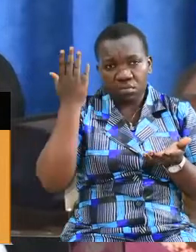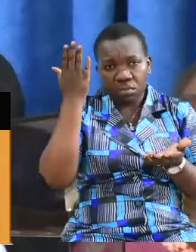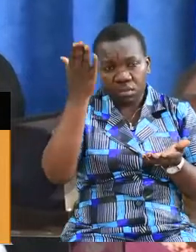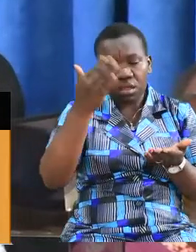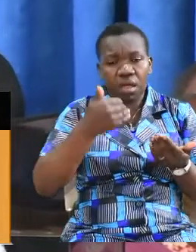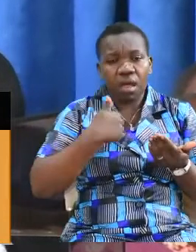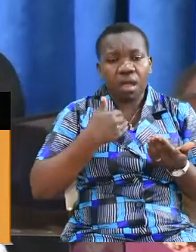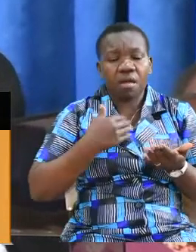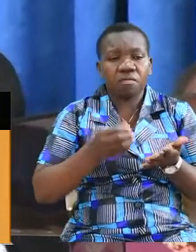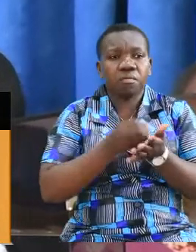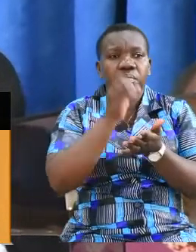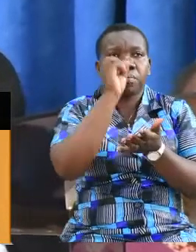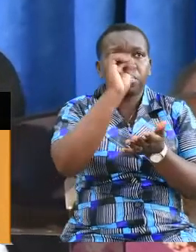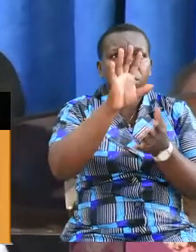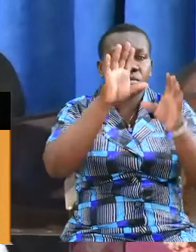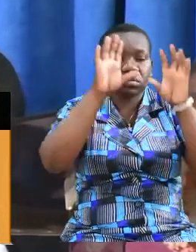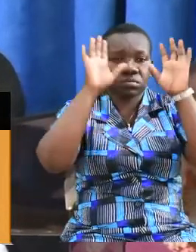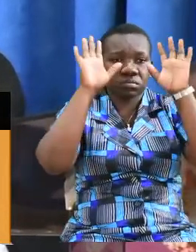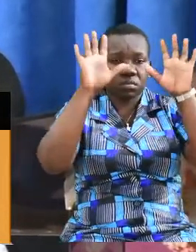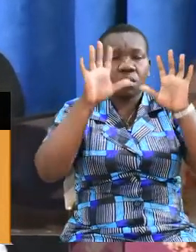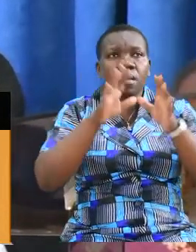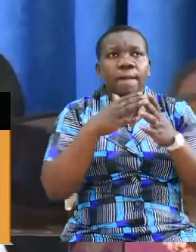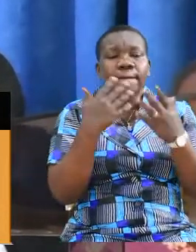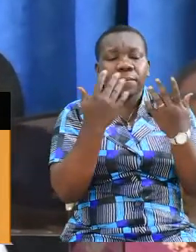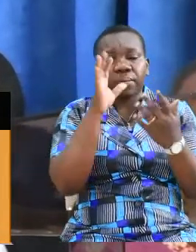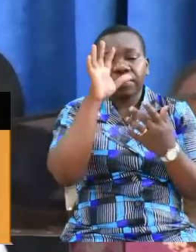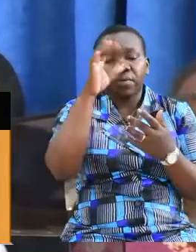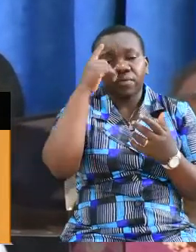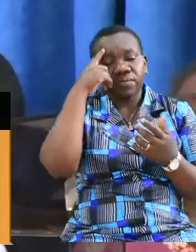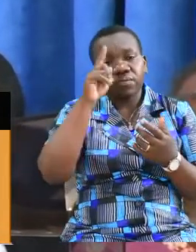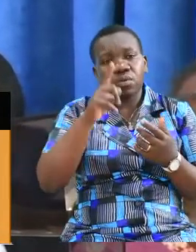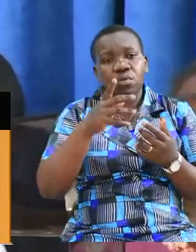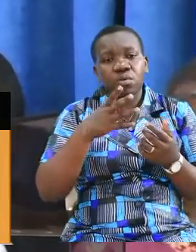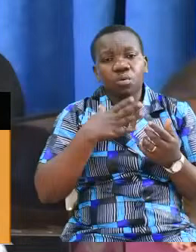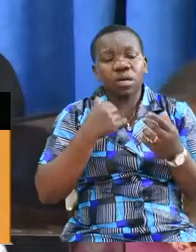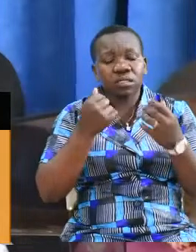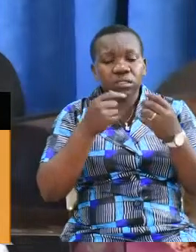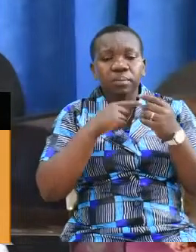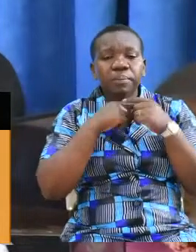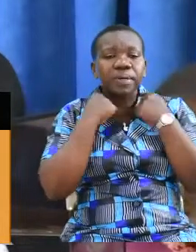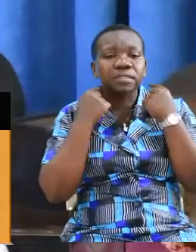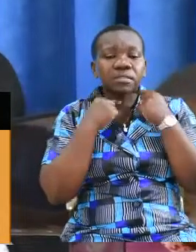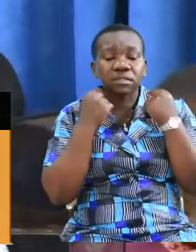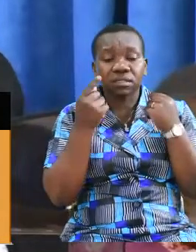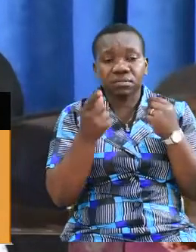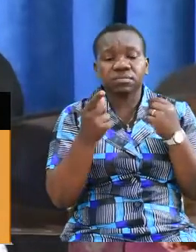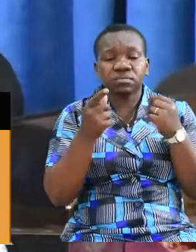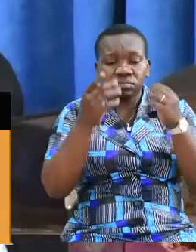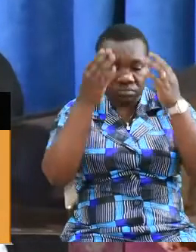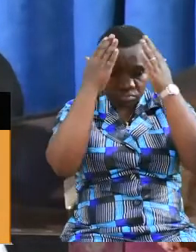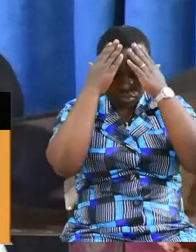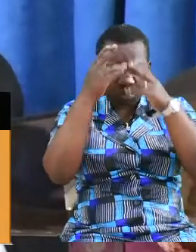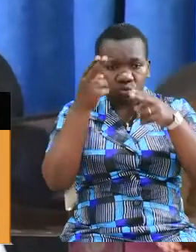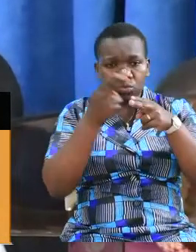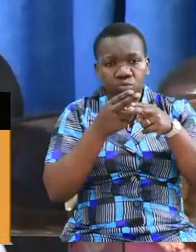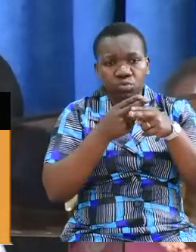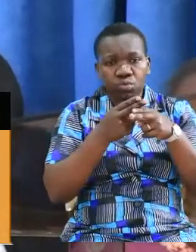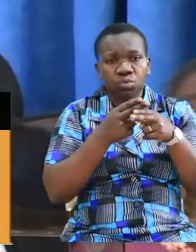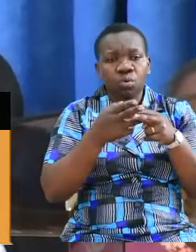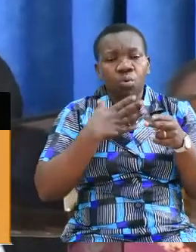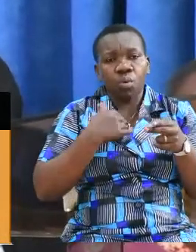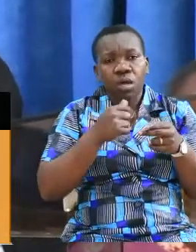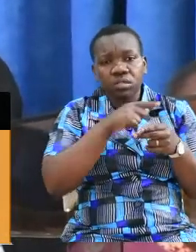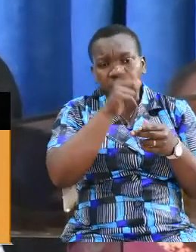of Nairobi Central. And whereas the said presbytery has adjudged the said Reverend Edward Gikara